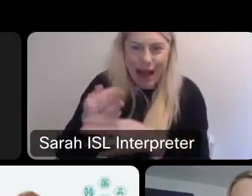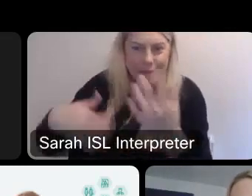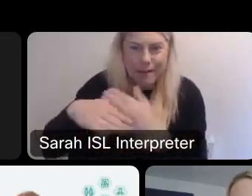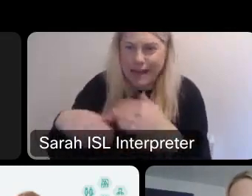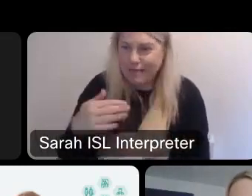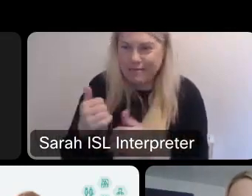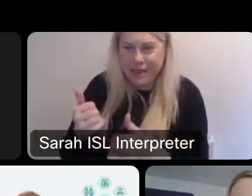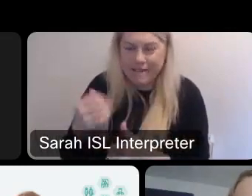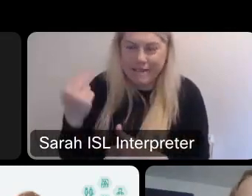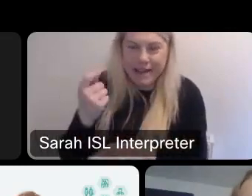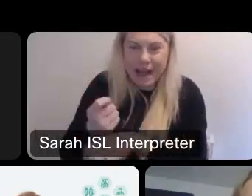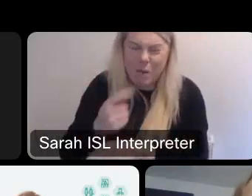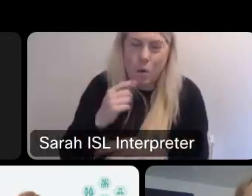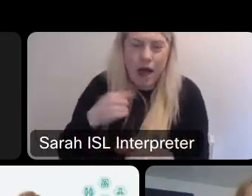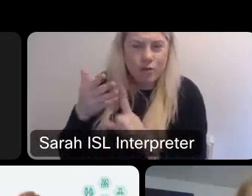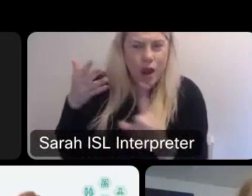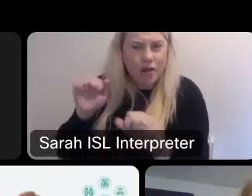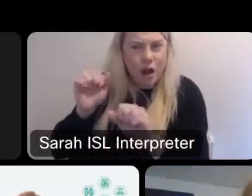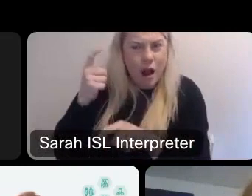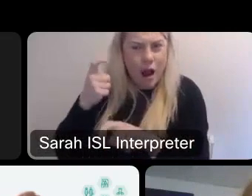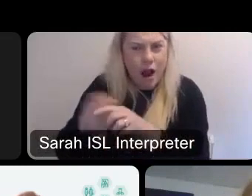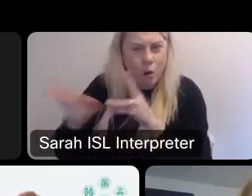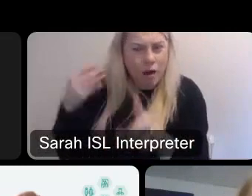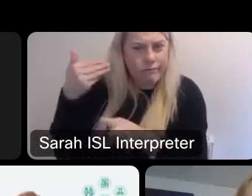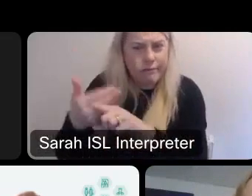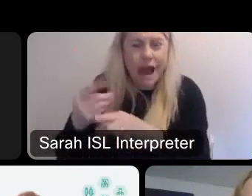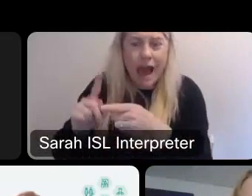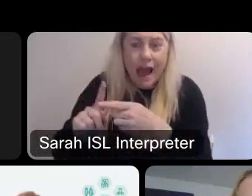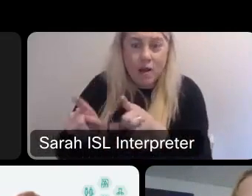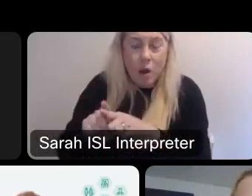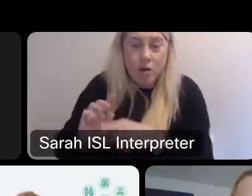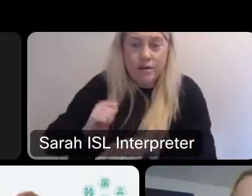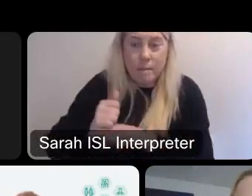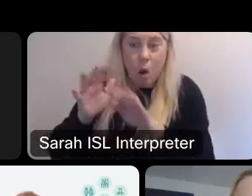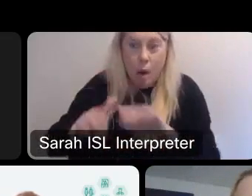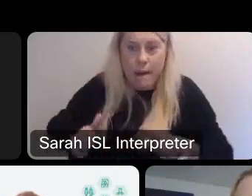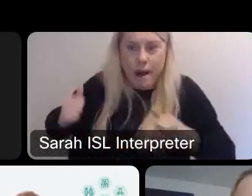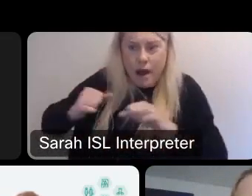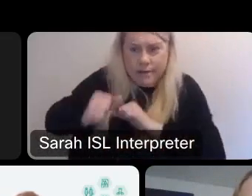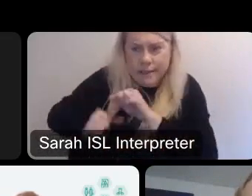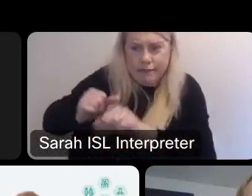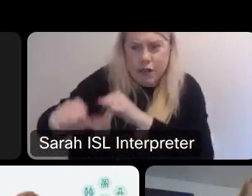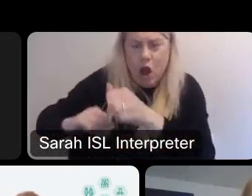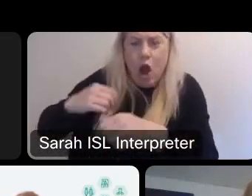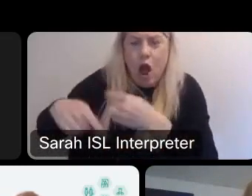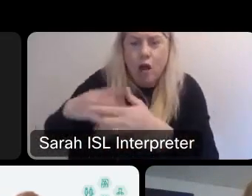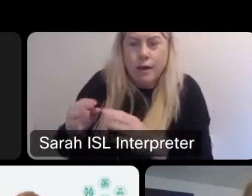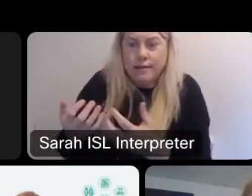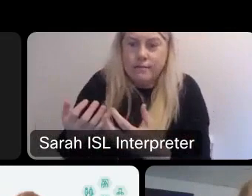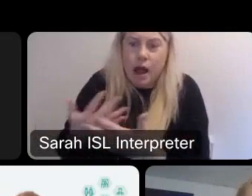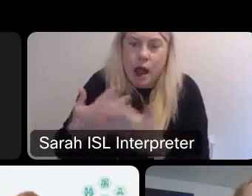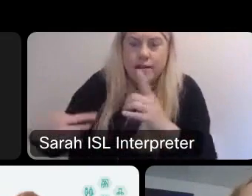wanted to acknowledge all the work she has done, and for setting up this webinar series, which always receives a lot of positive feedback. So big thank